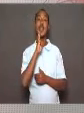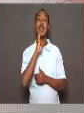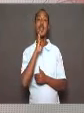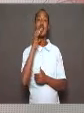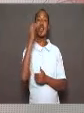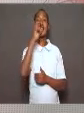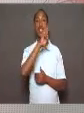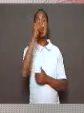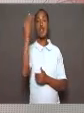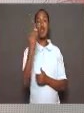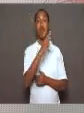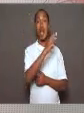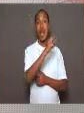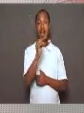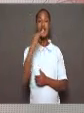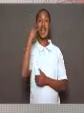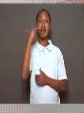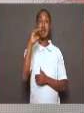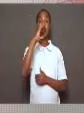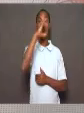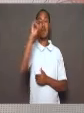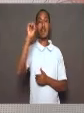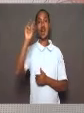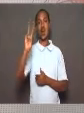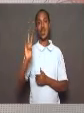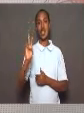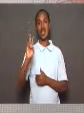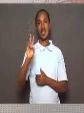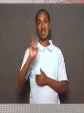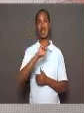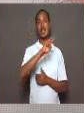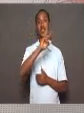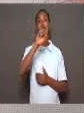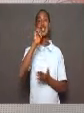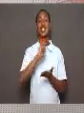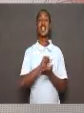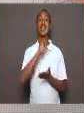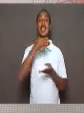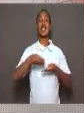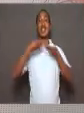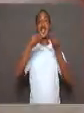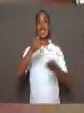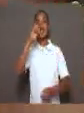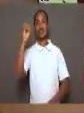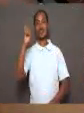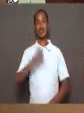formed and the amount of carbon dioxide that is released.